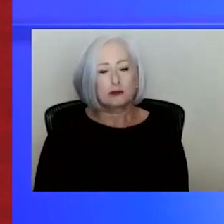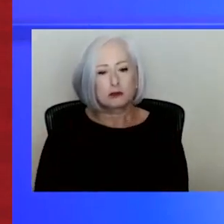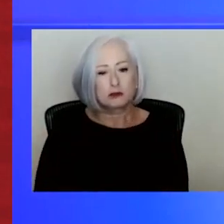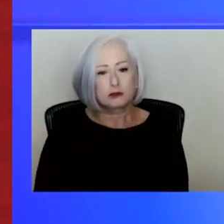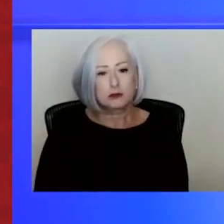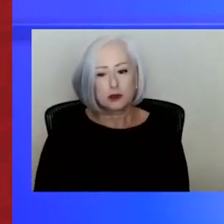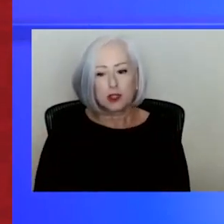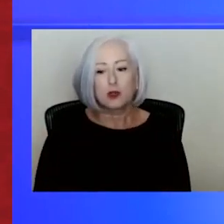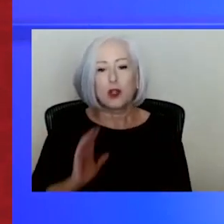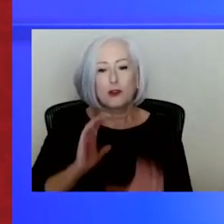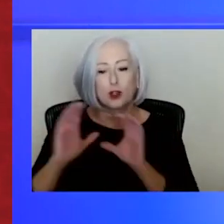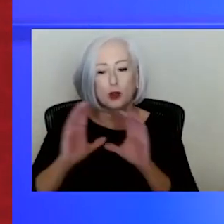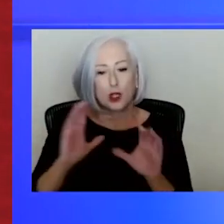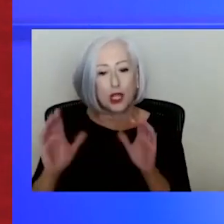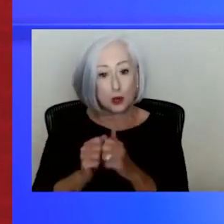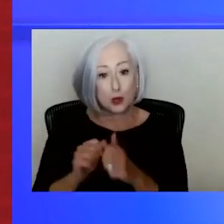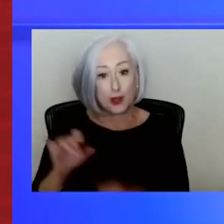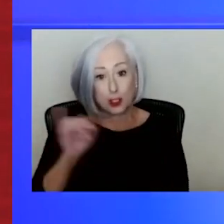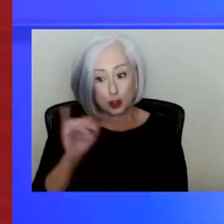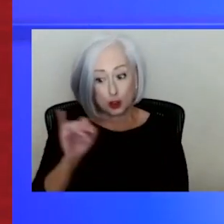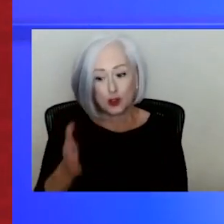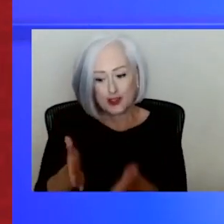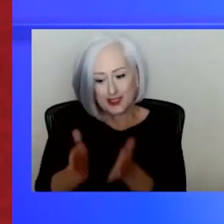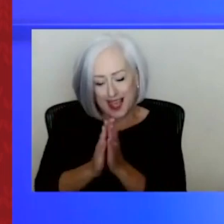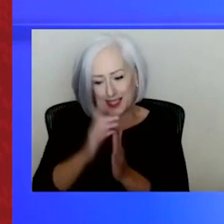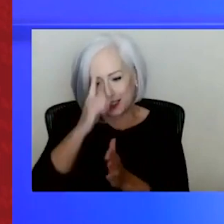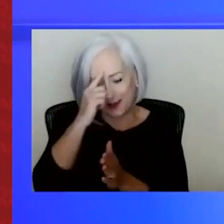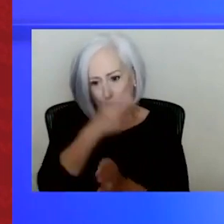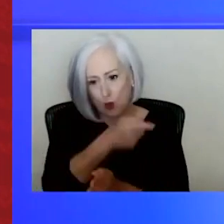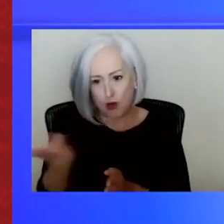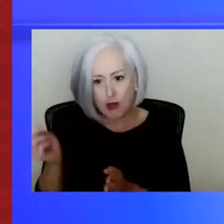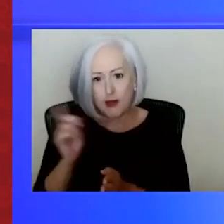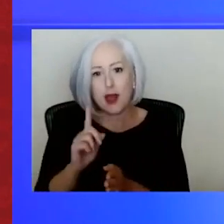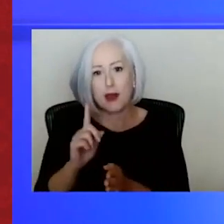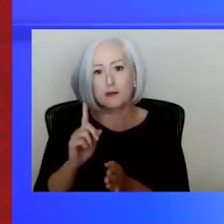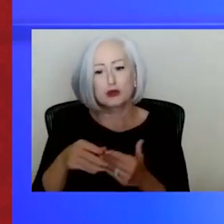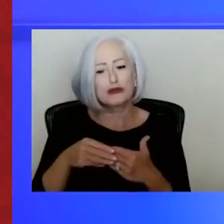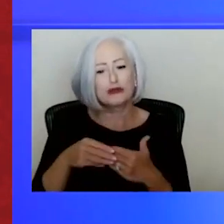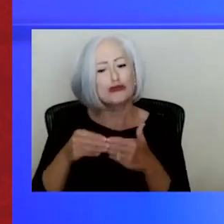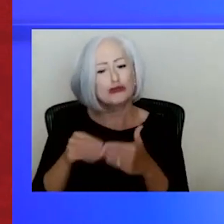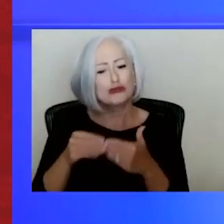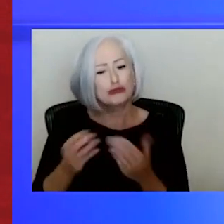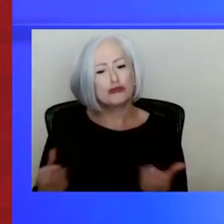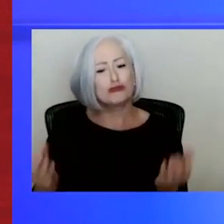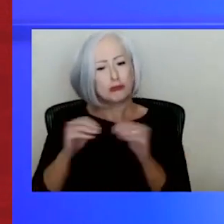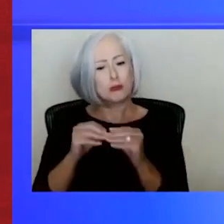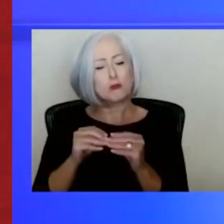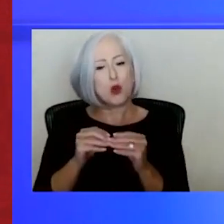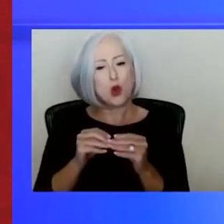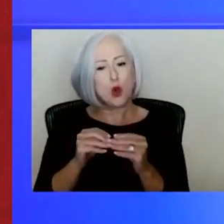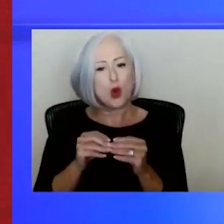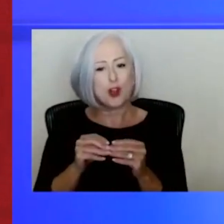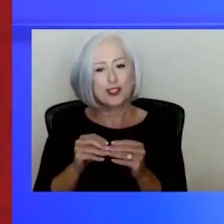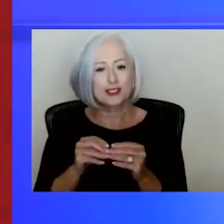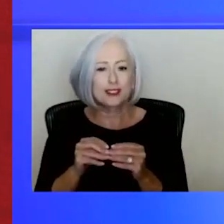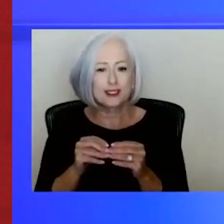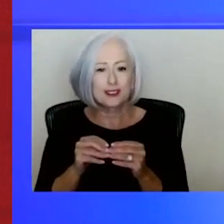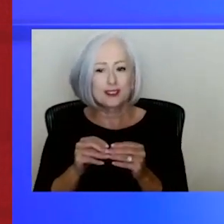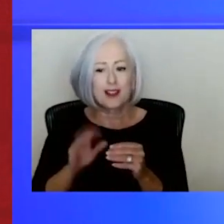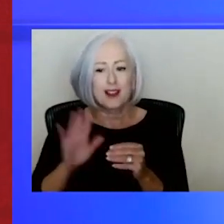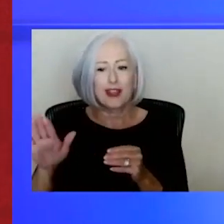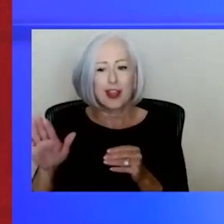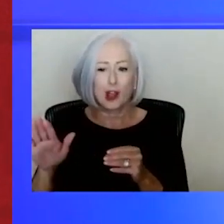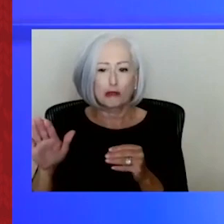the insurance companies asking for them to loosen up, maybe there would be a way to say it, some of their restrictions in terms